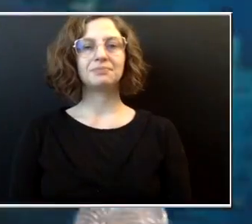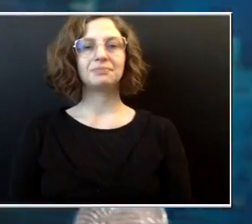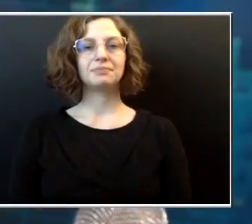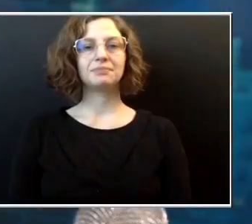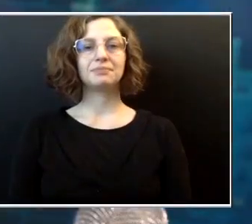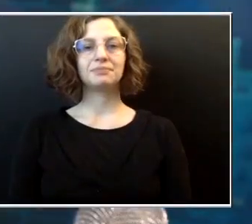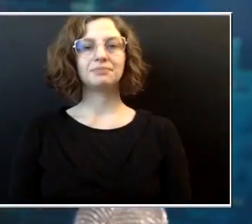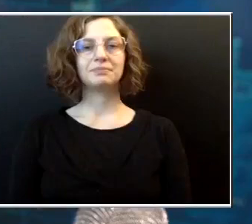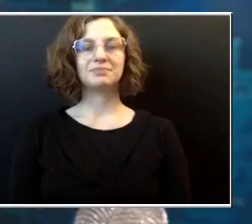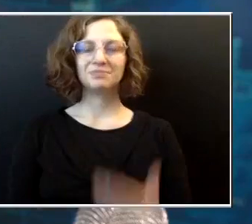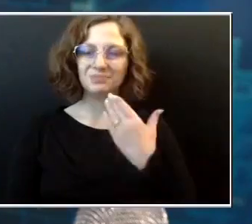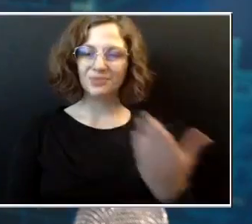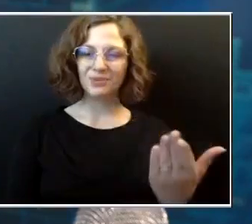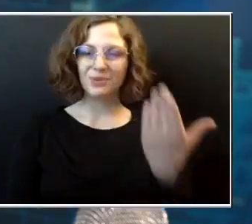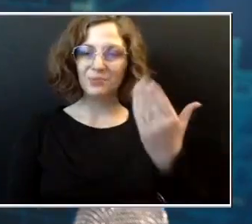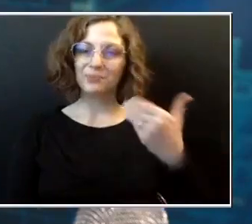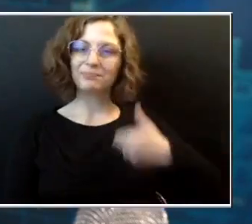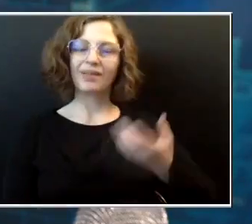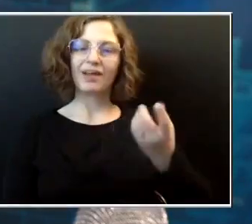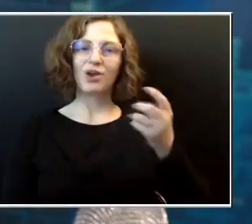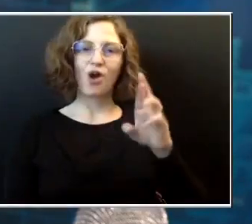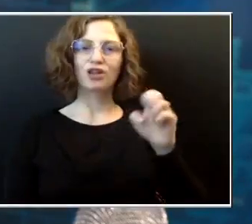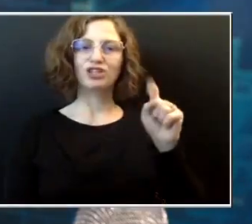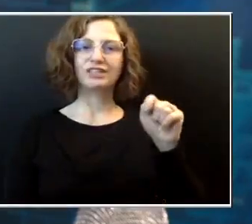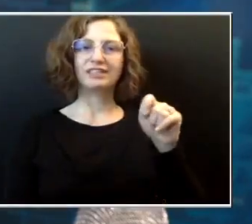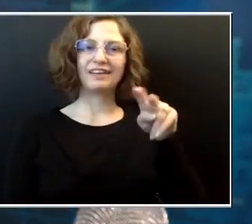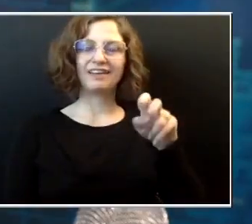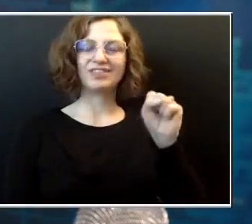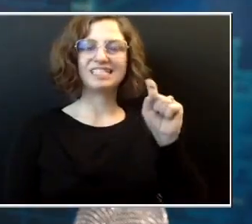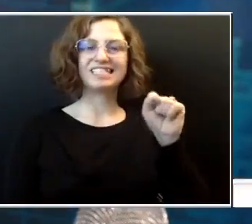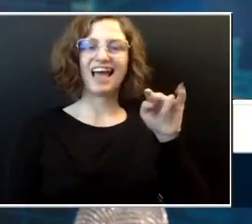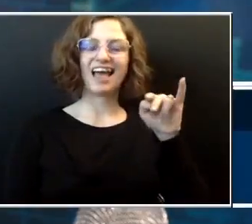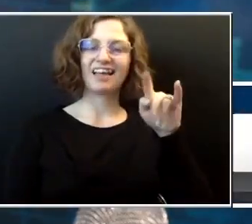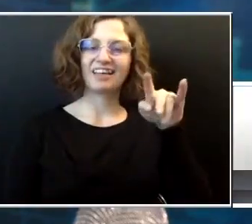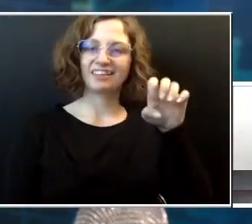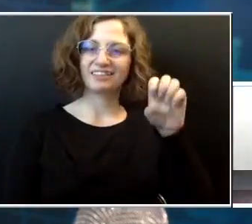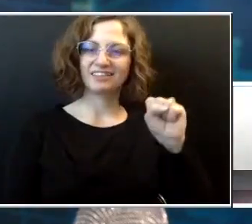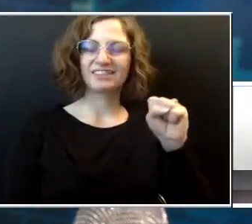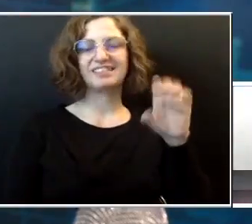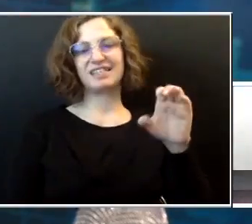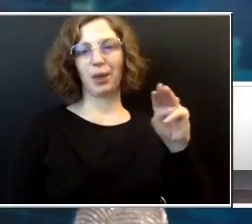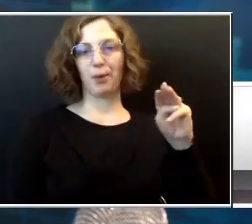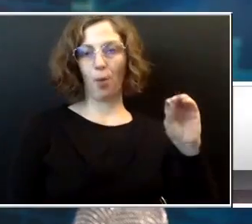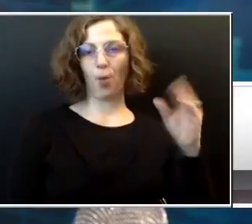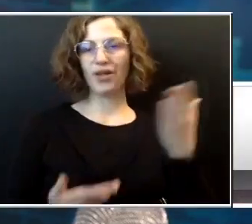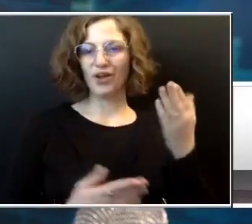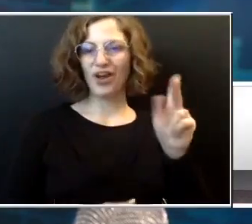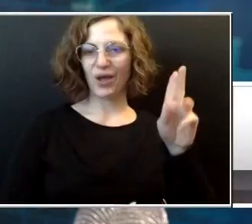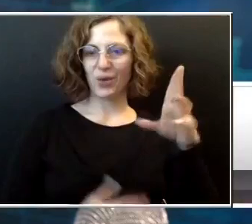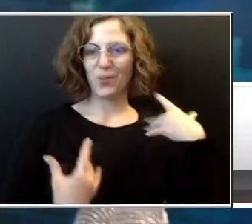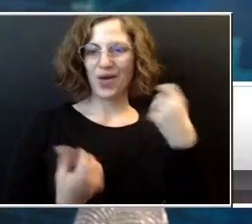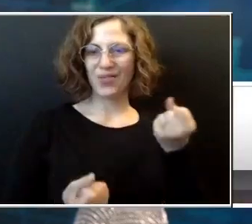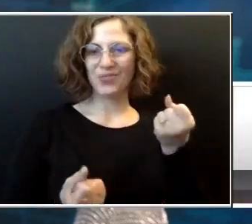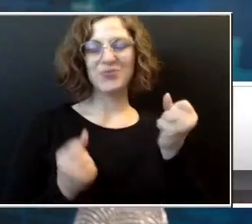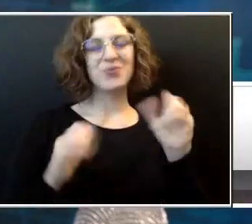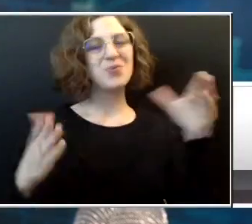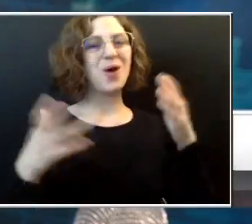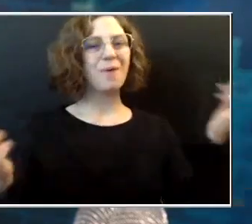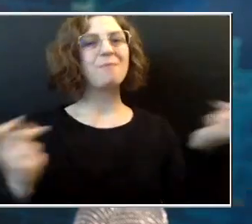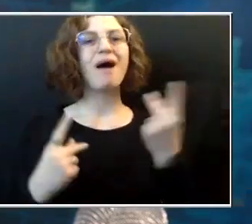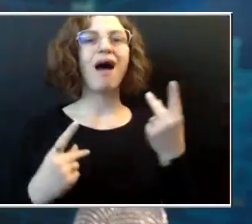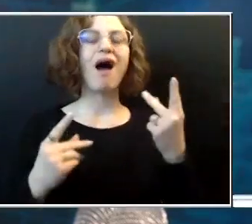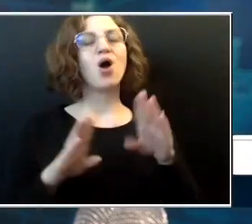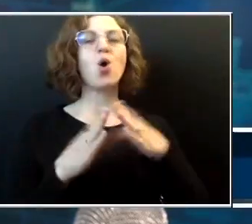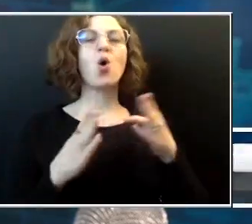Good morning. I'm Dr. Steve Stites, Chief Medical Officer here at the University of Kansas Health System. Welcome back to Open Mics with Dr. Stites.